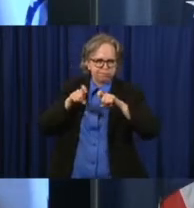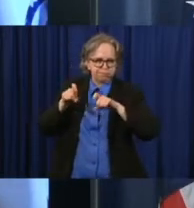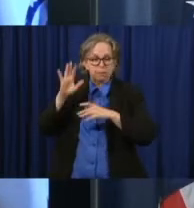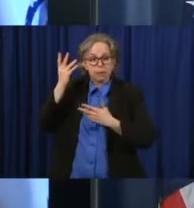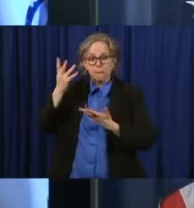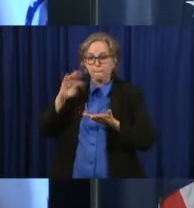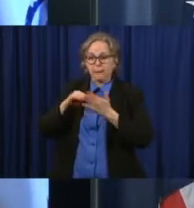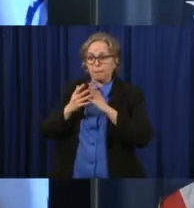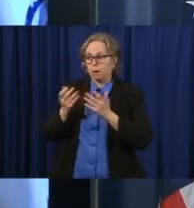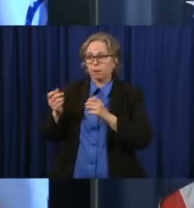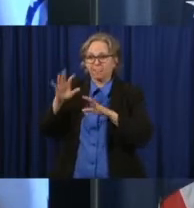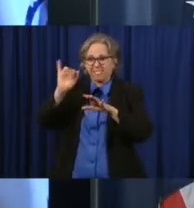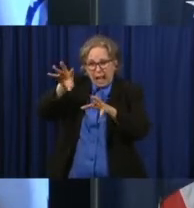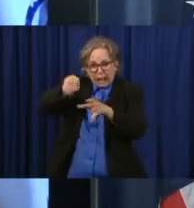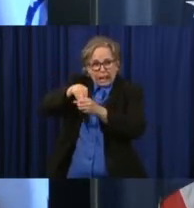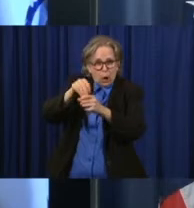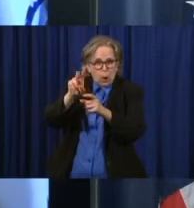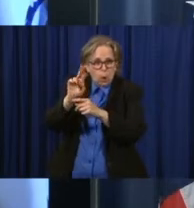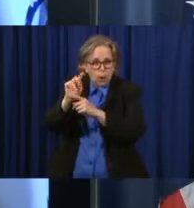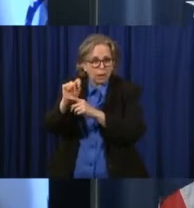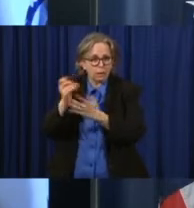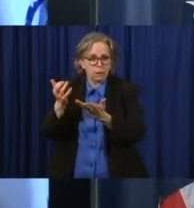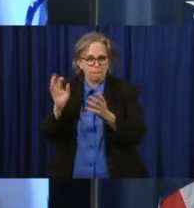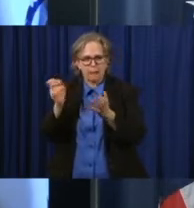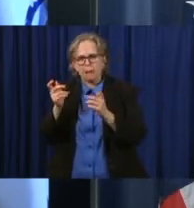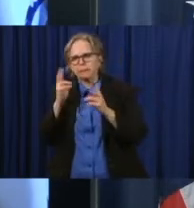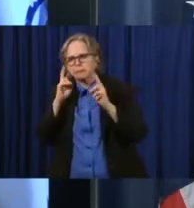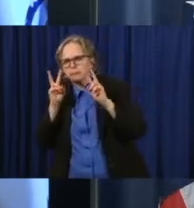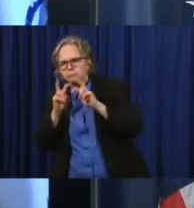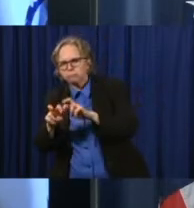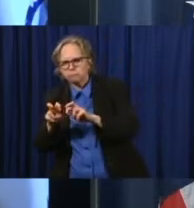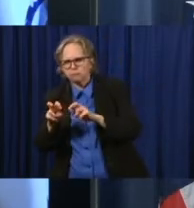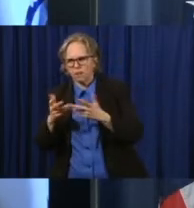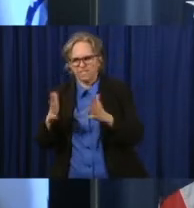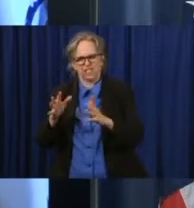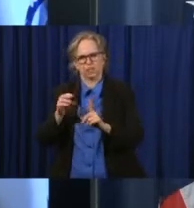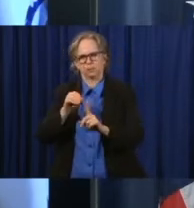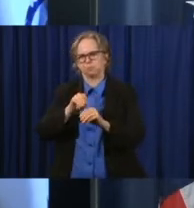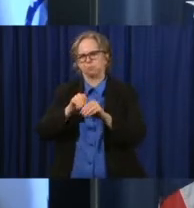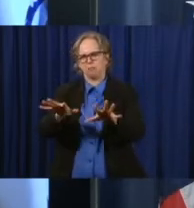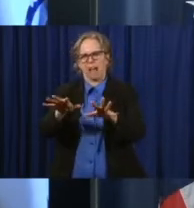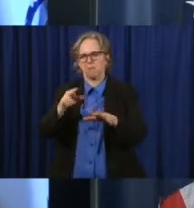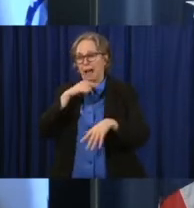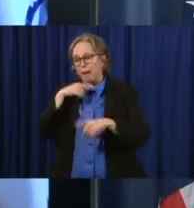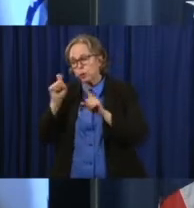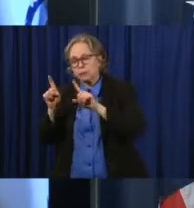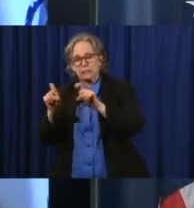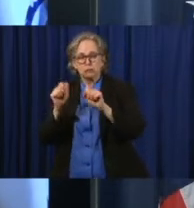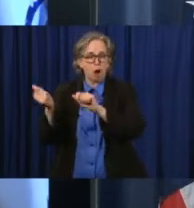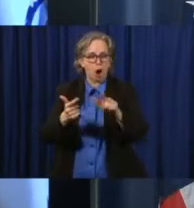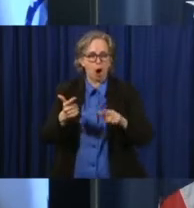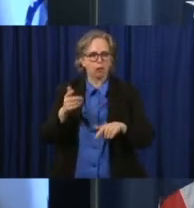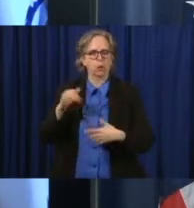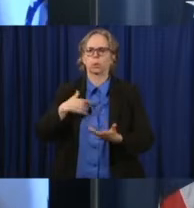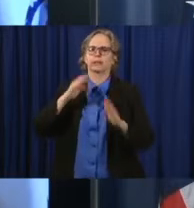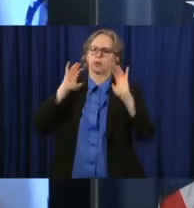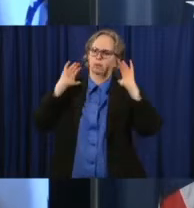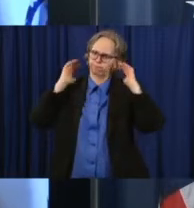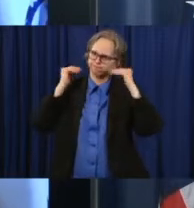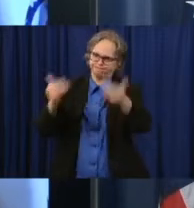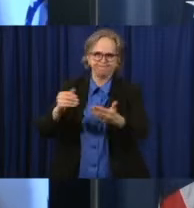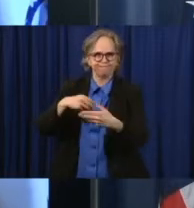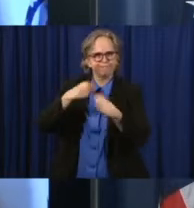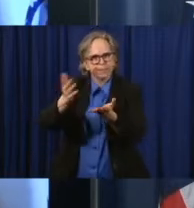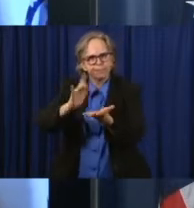get enough testing to determine that he thinks it's pretty much spread everywhere, and then he would cease testing and just begin treating. So it's based upon